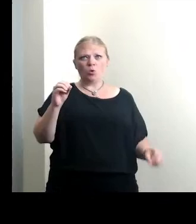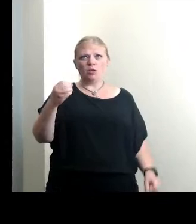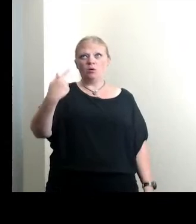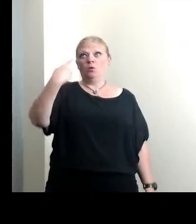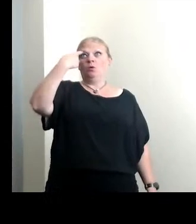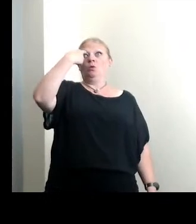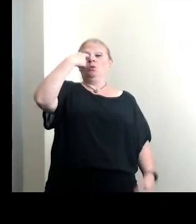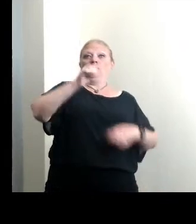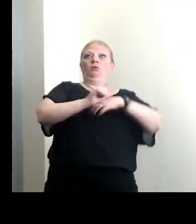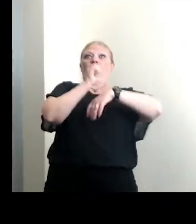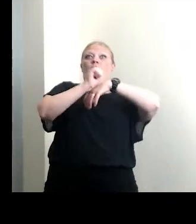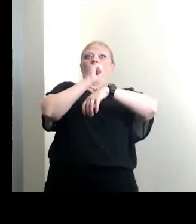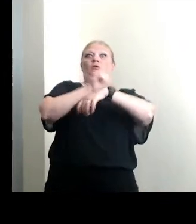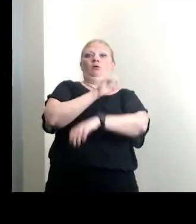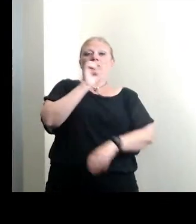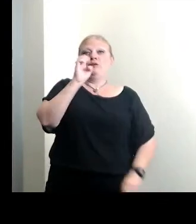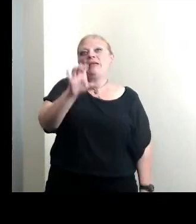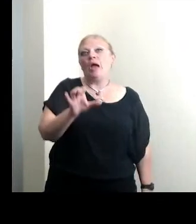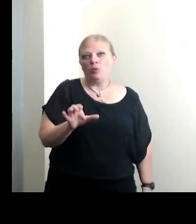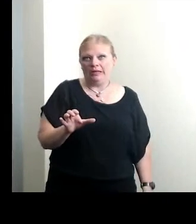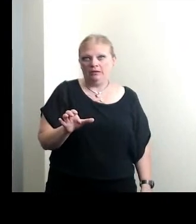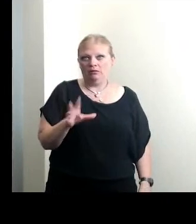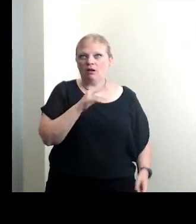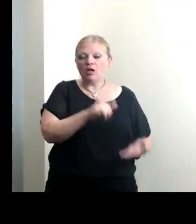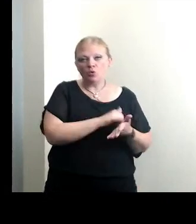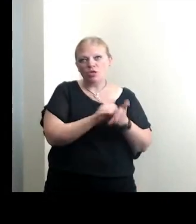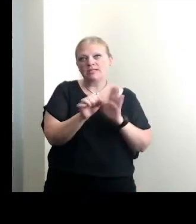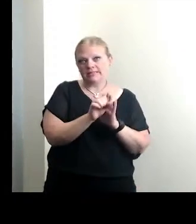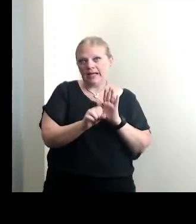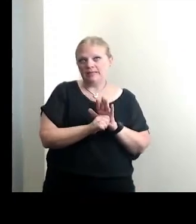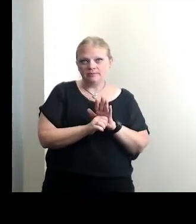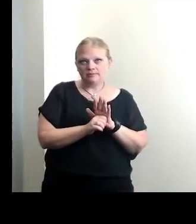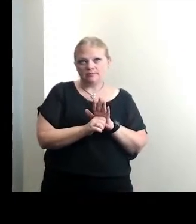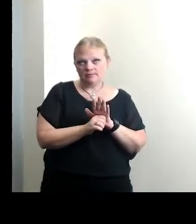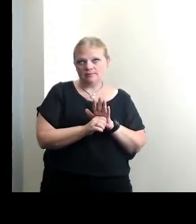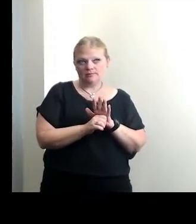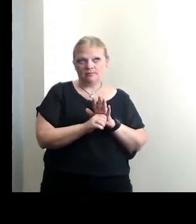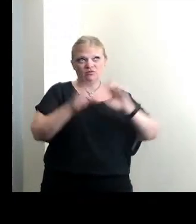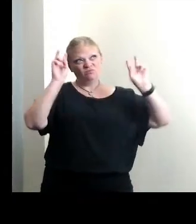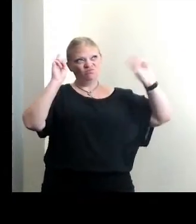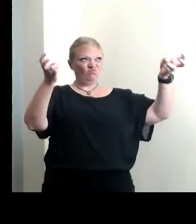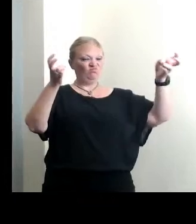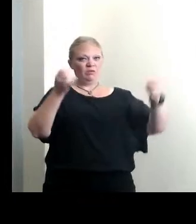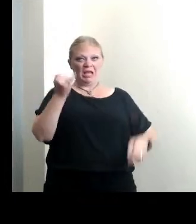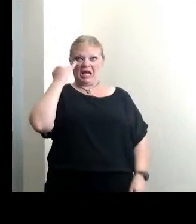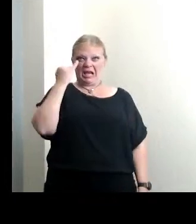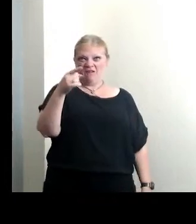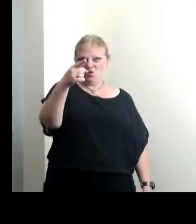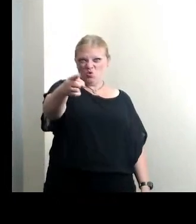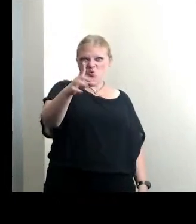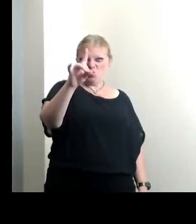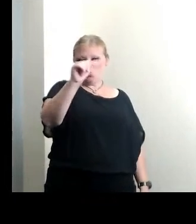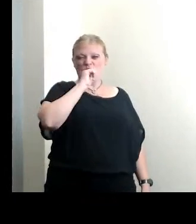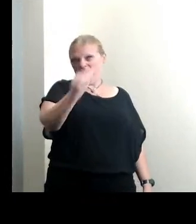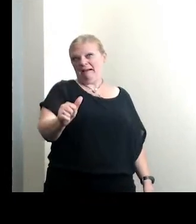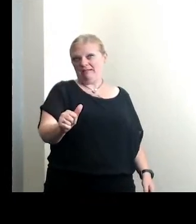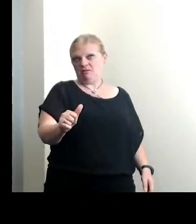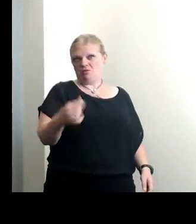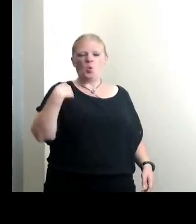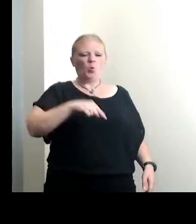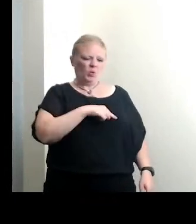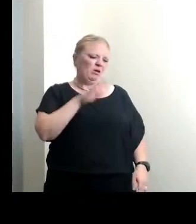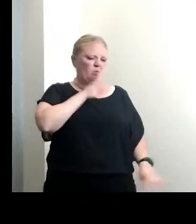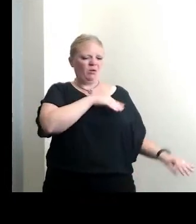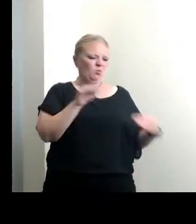head of Erie County and New York State stating, if you do not do this, we are